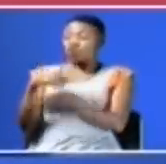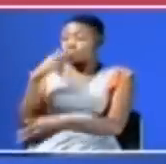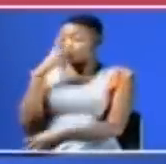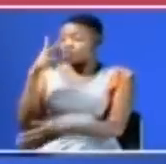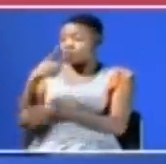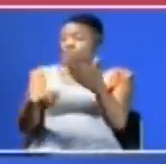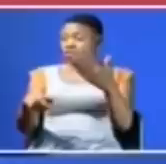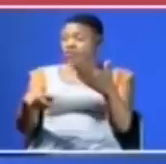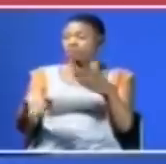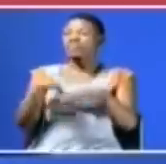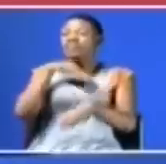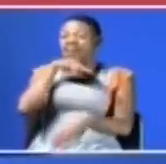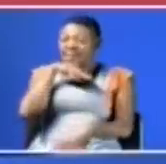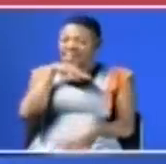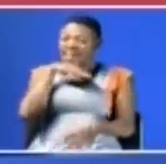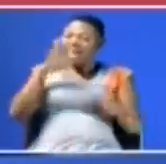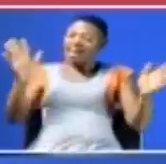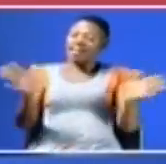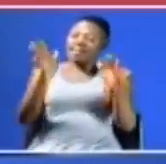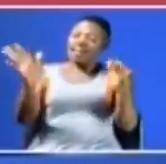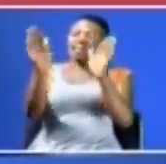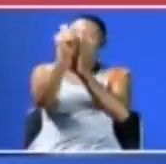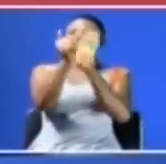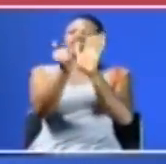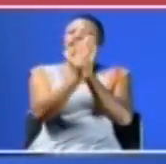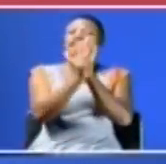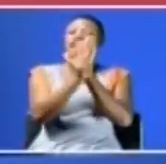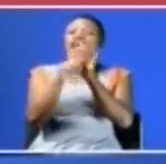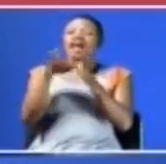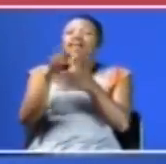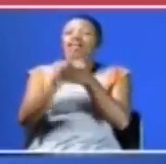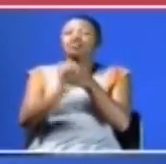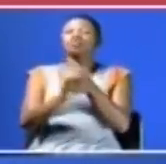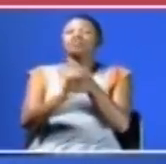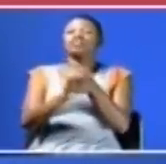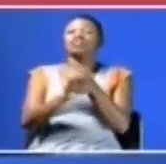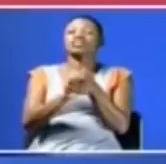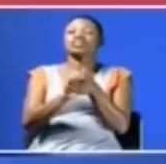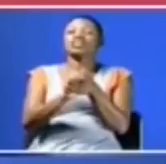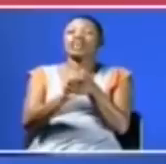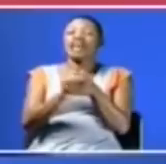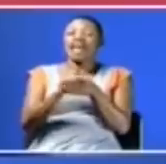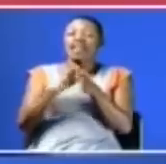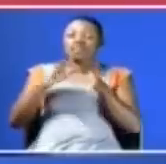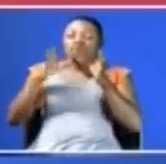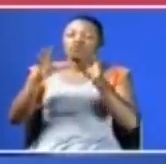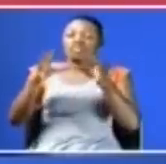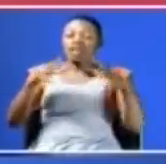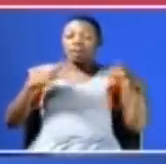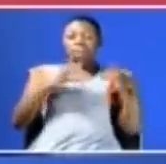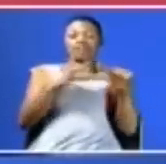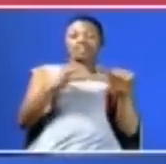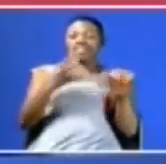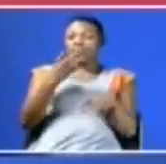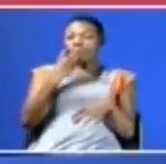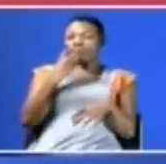Raila championing Jubilee agenda. Okay? And forcing, pushing his party. Yes. Sort of like